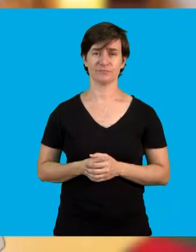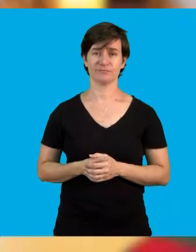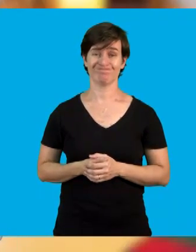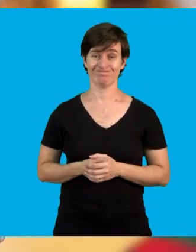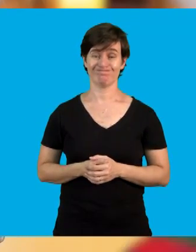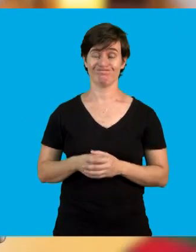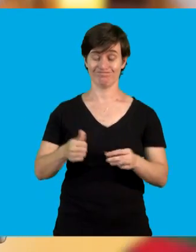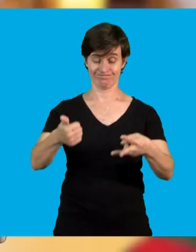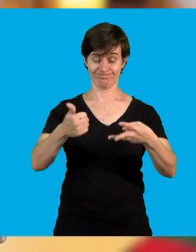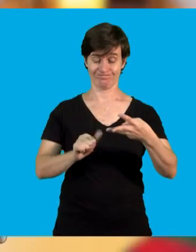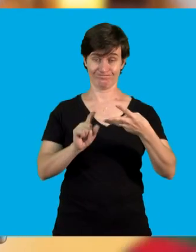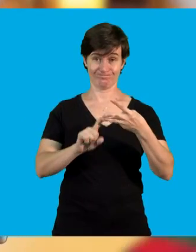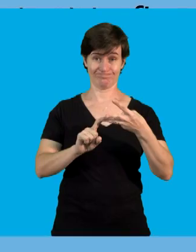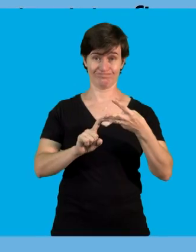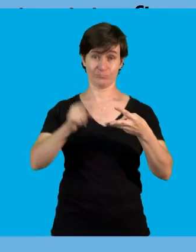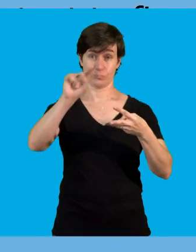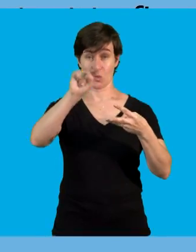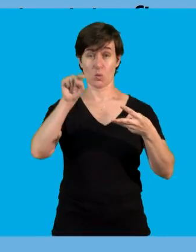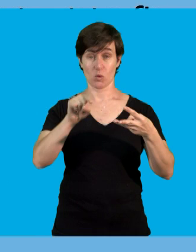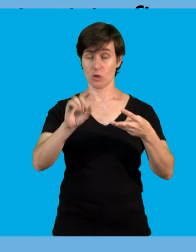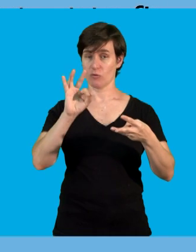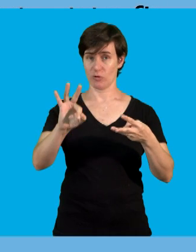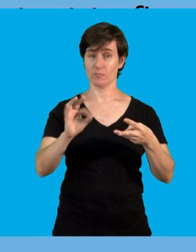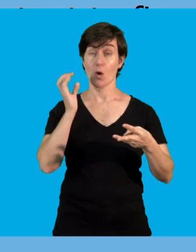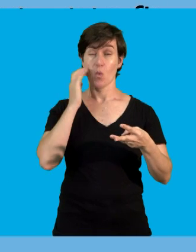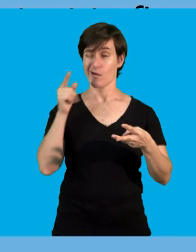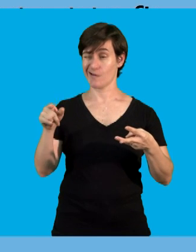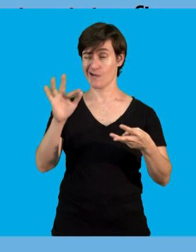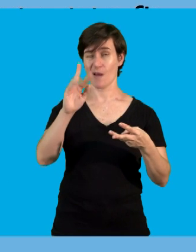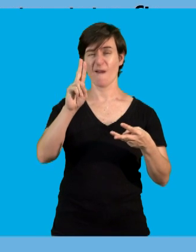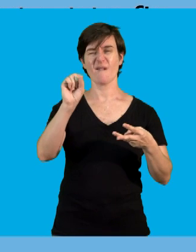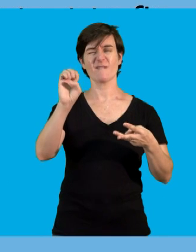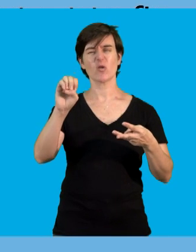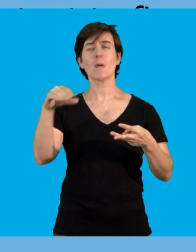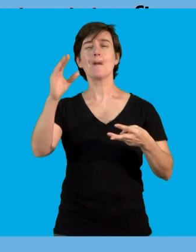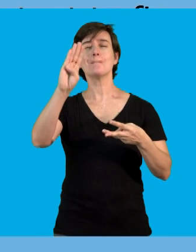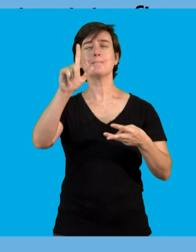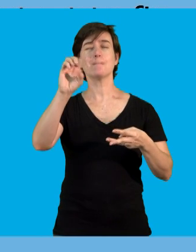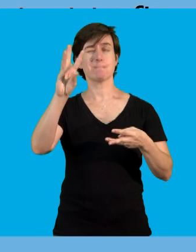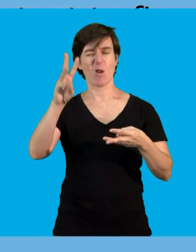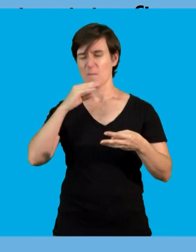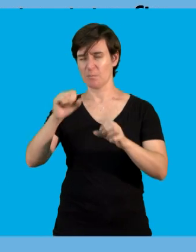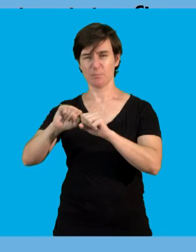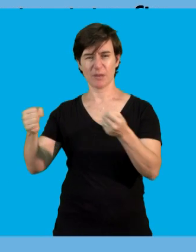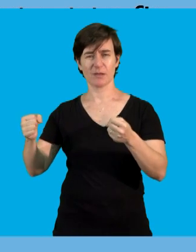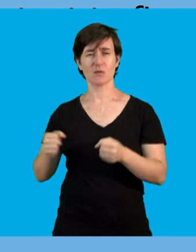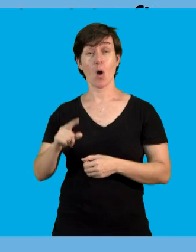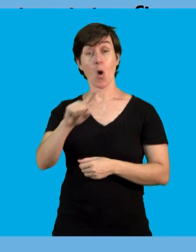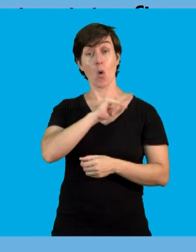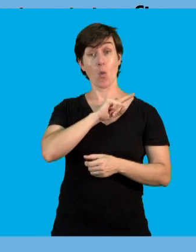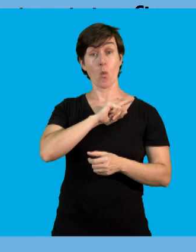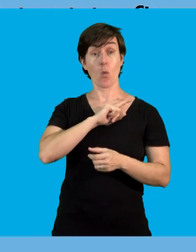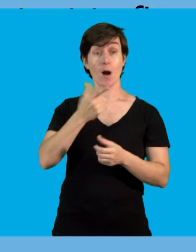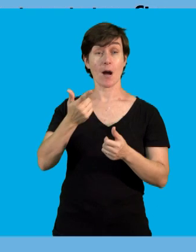time. Now, question 3 is asking, when a fuse blows, why do you think it is important to fix the